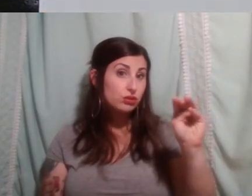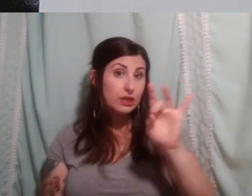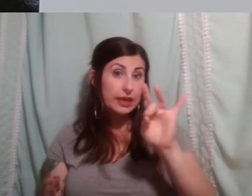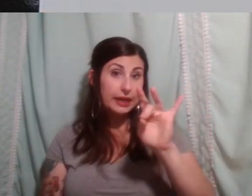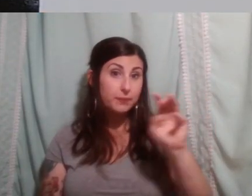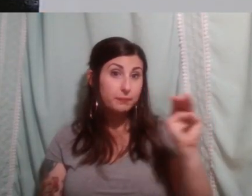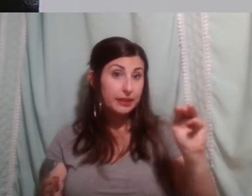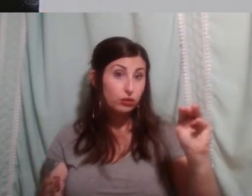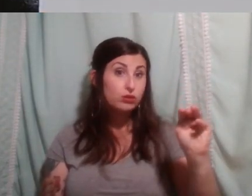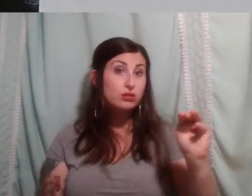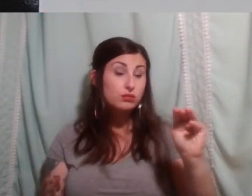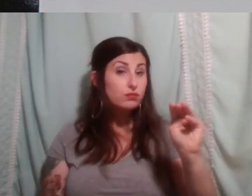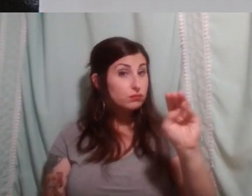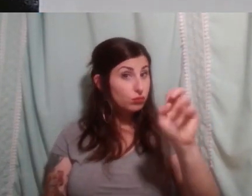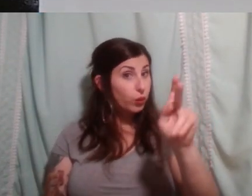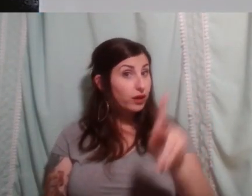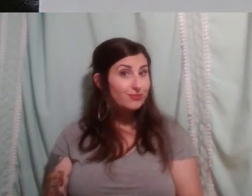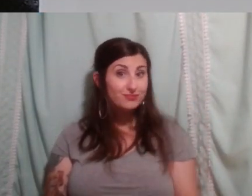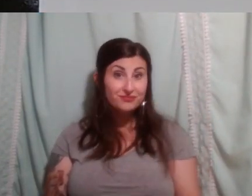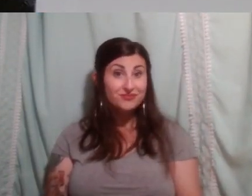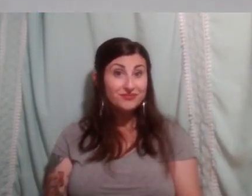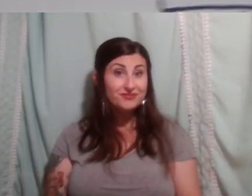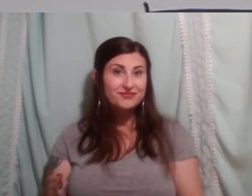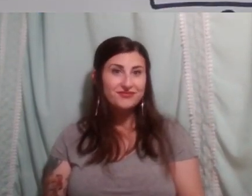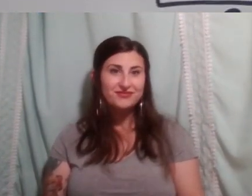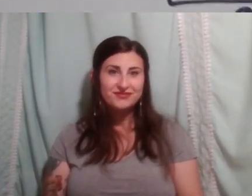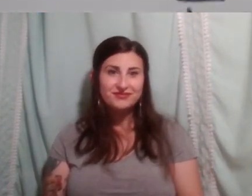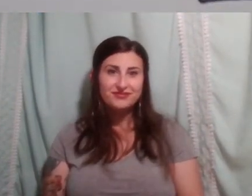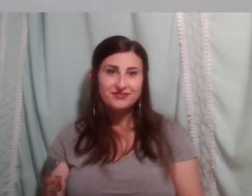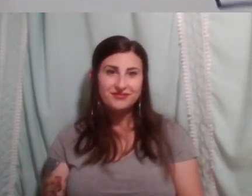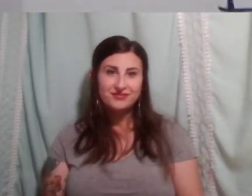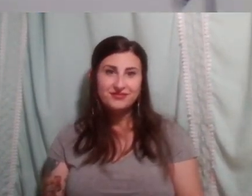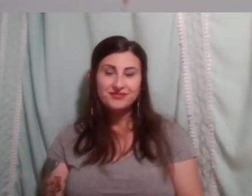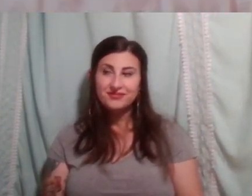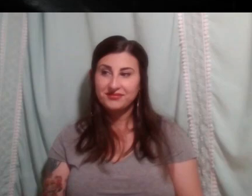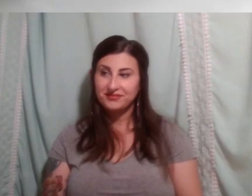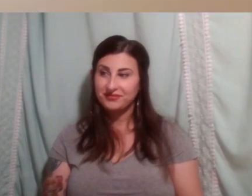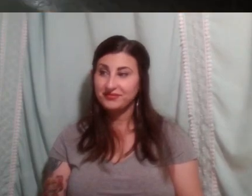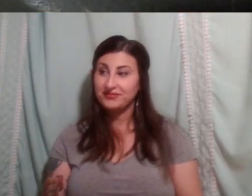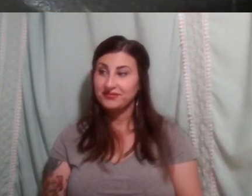8 meters. Okay. All right.